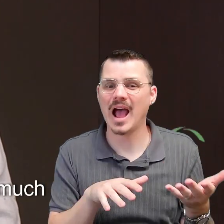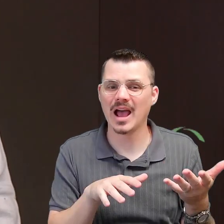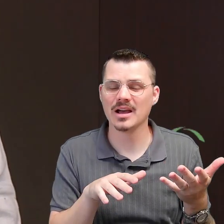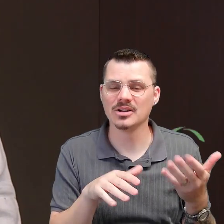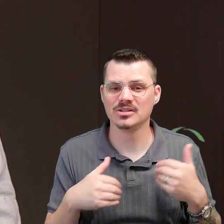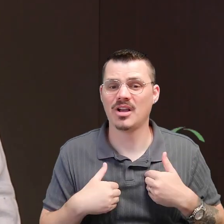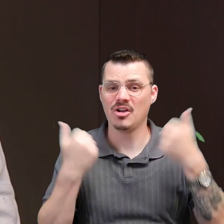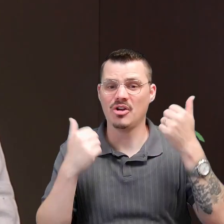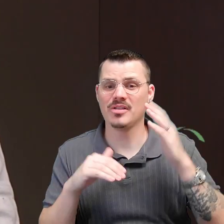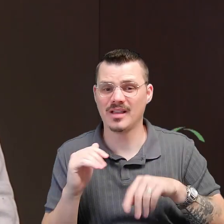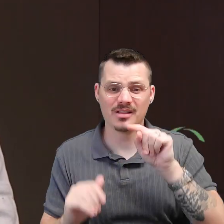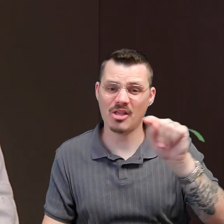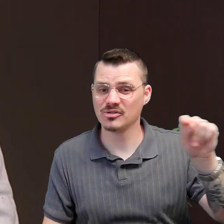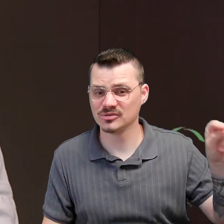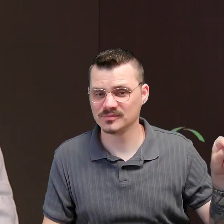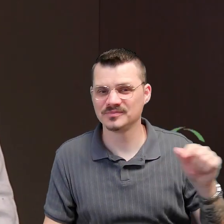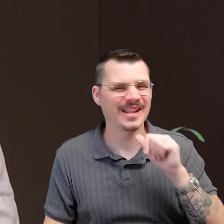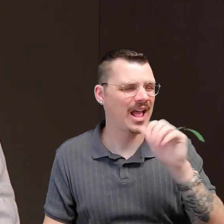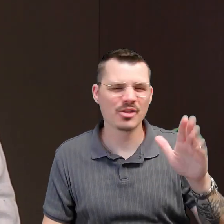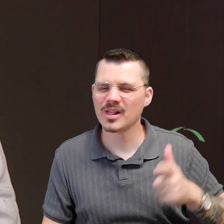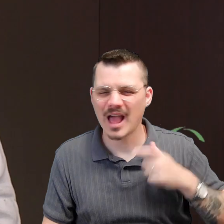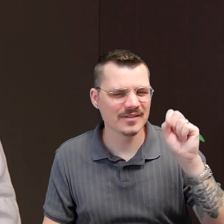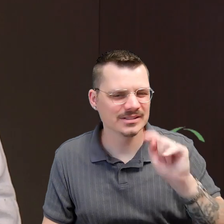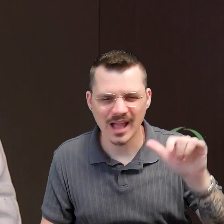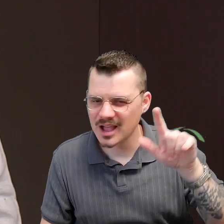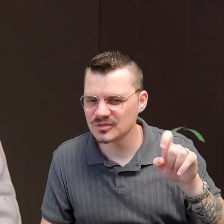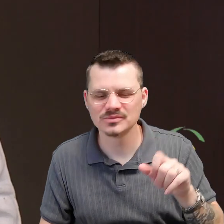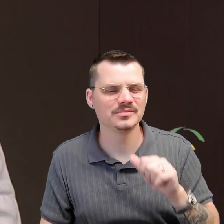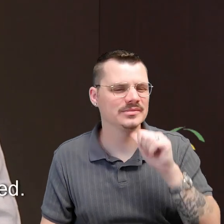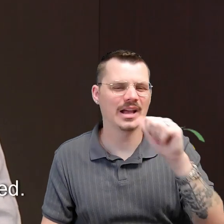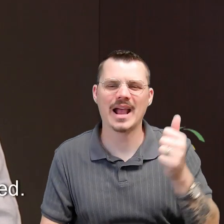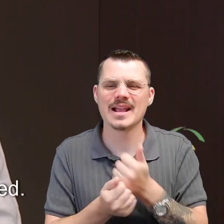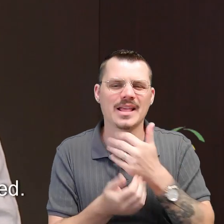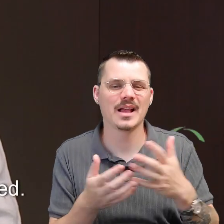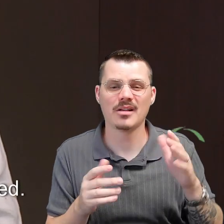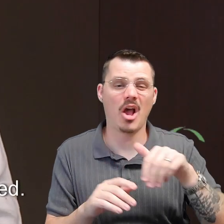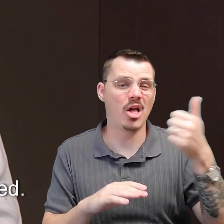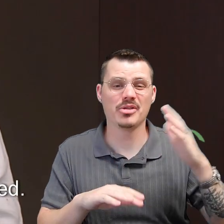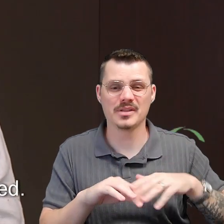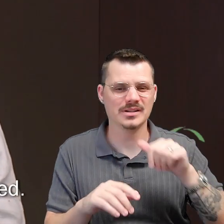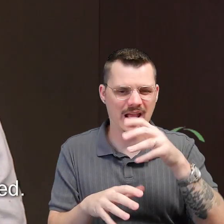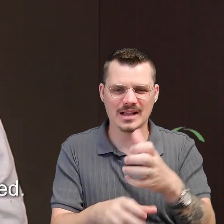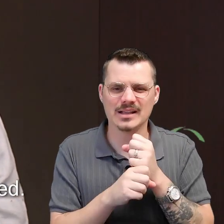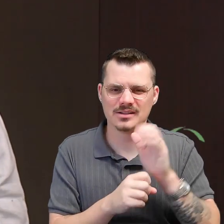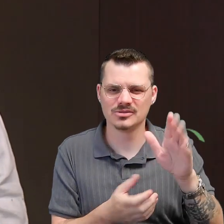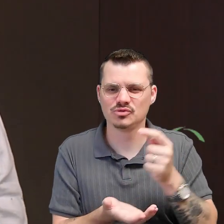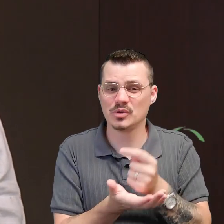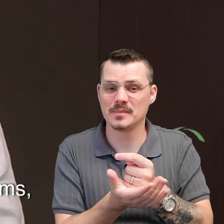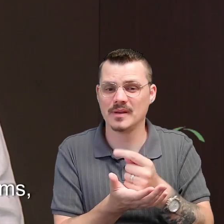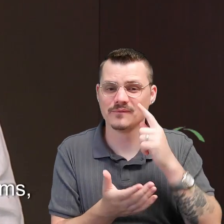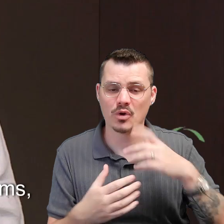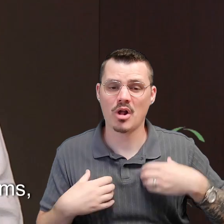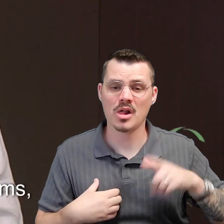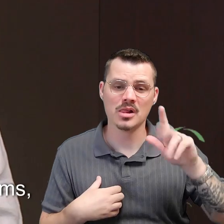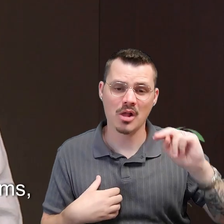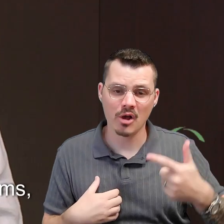so much younger than other people. It's not lifestyle, it's not anything other than not getting treated for